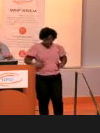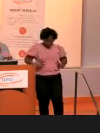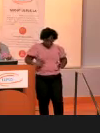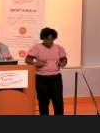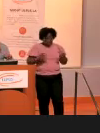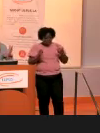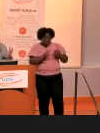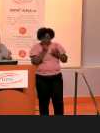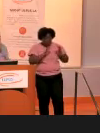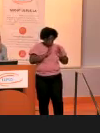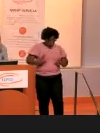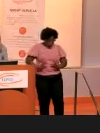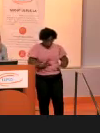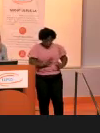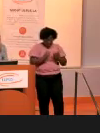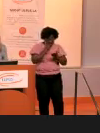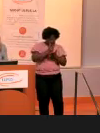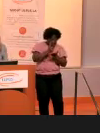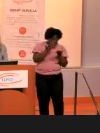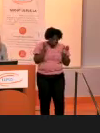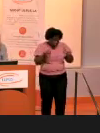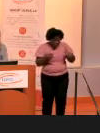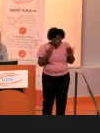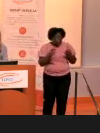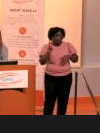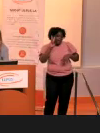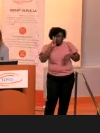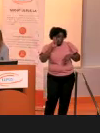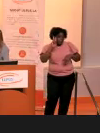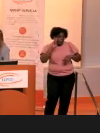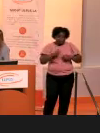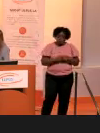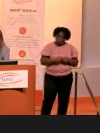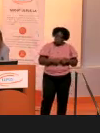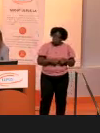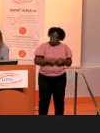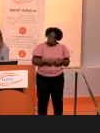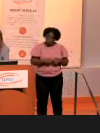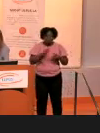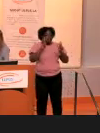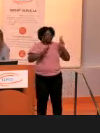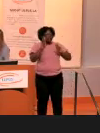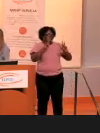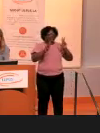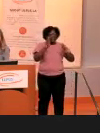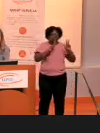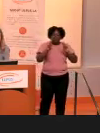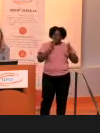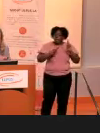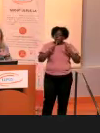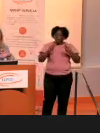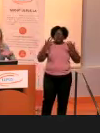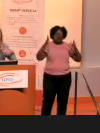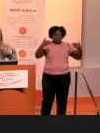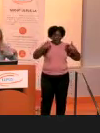or other organs? I think we need to see that, but that's one of the ideas. These are people who got CAR T cell therapy,